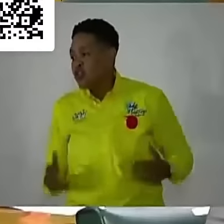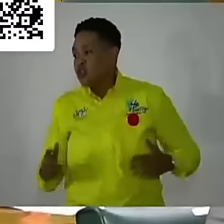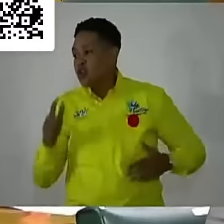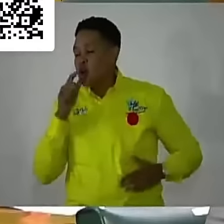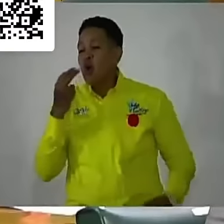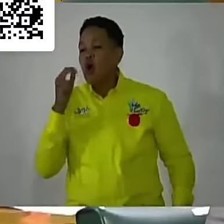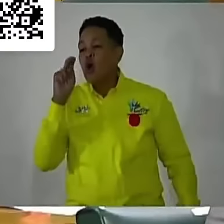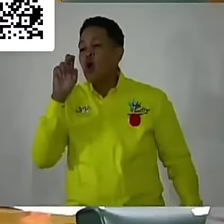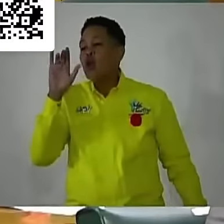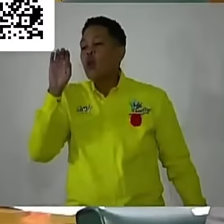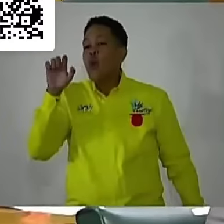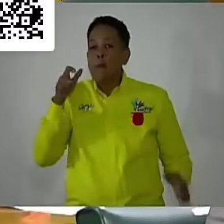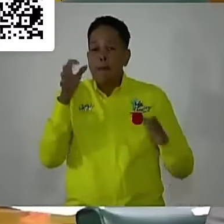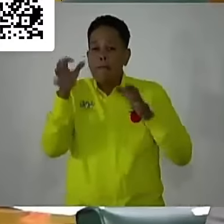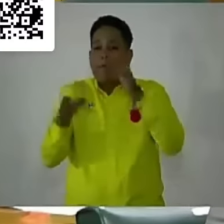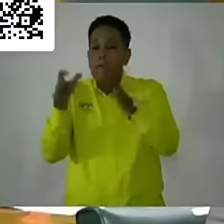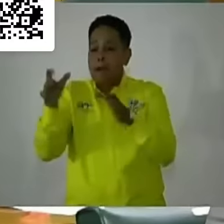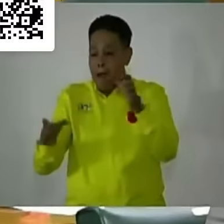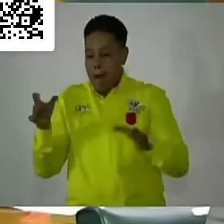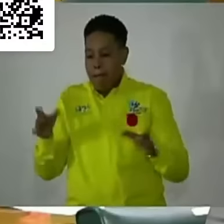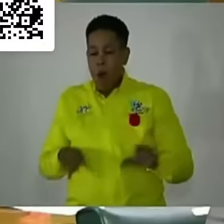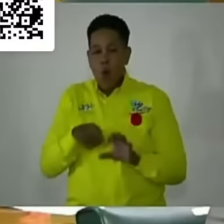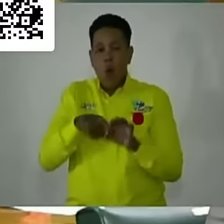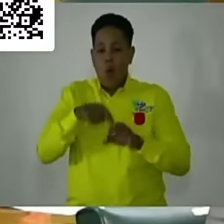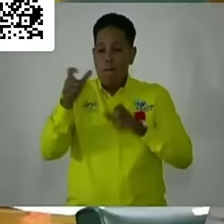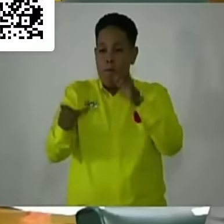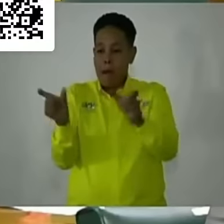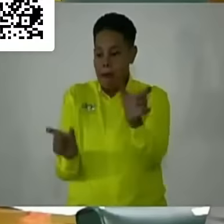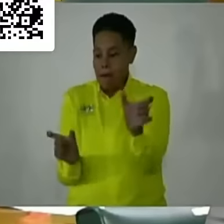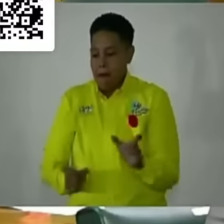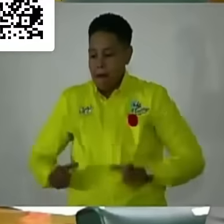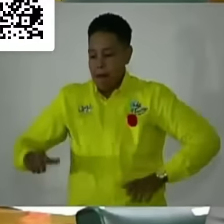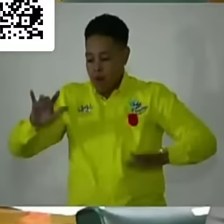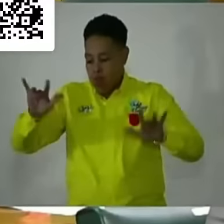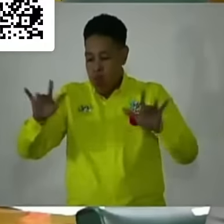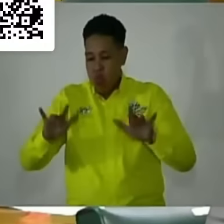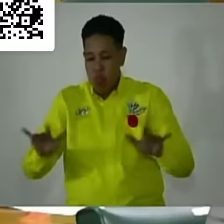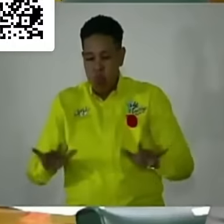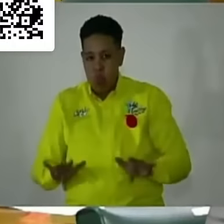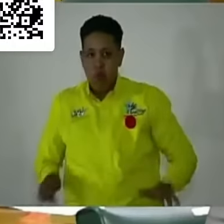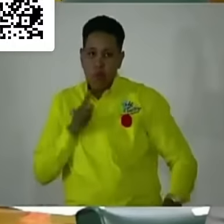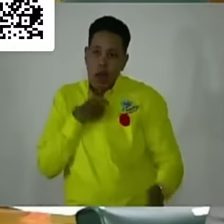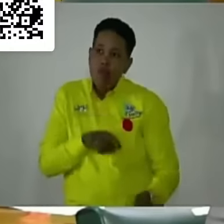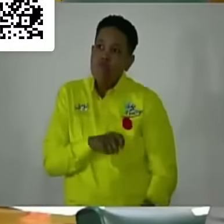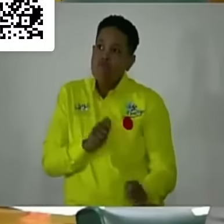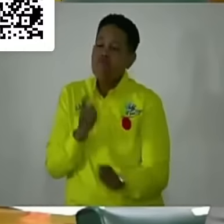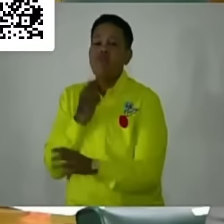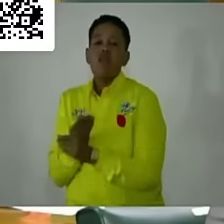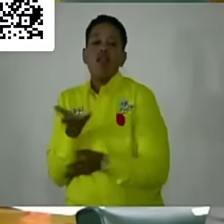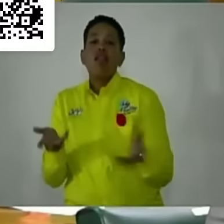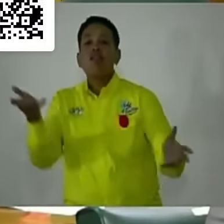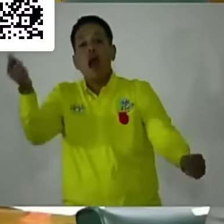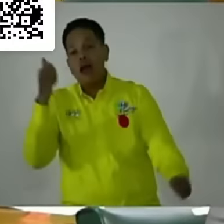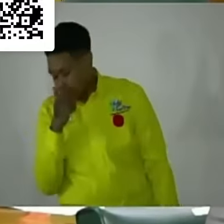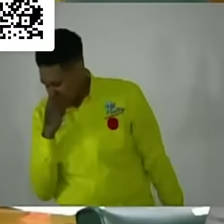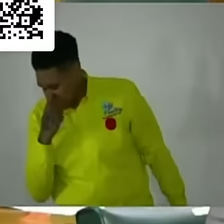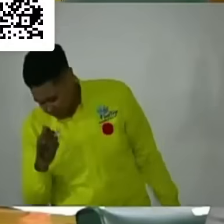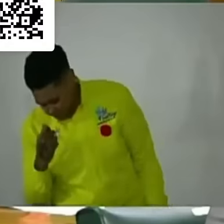honeycombed with bauxite alumina mining, with bauxite mining going to the alumina plant.